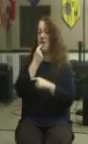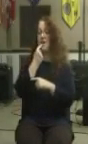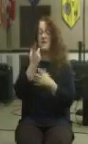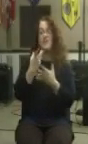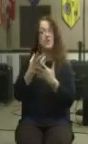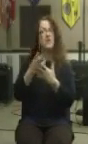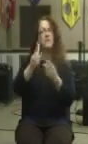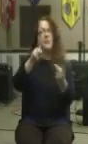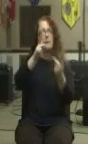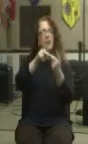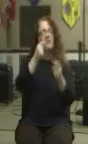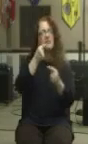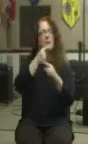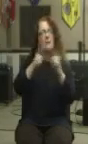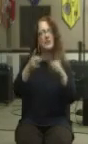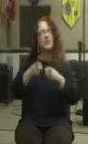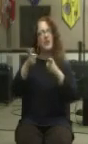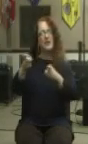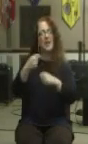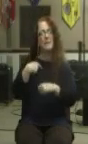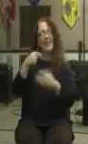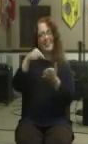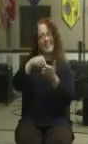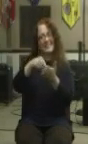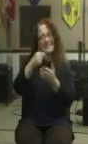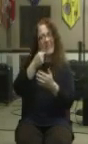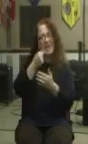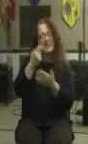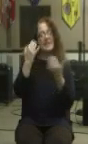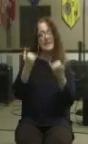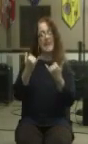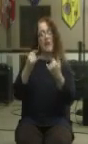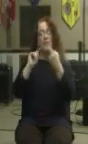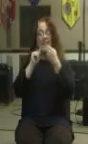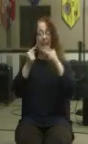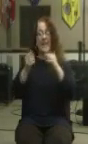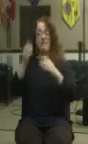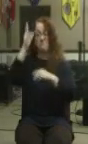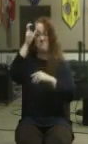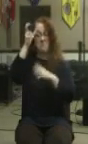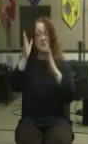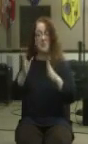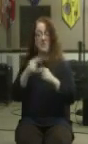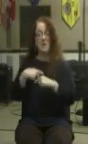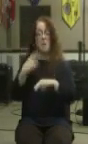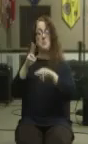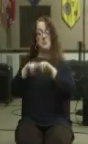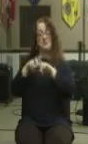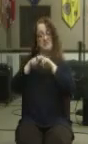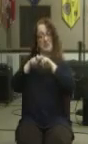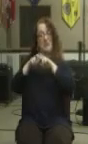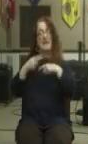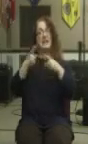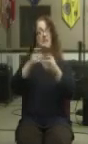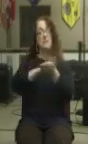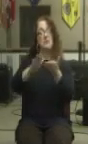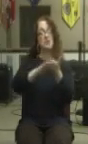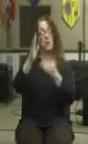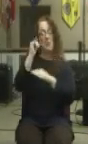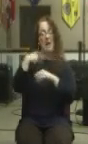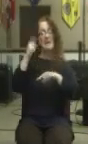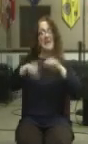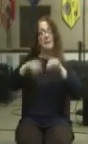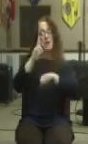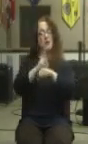gave me this tongue. You could have given me a perfect tongue, but you gave me this tongue. And now, see, the enemy thinks I'm going to sit back and give all